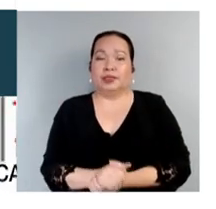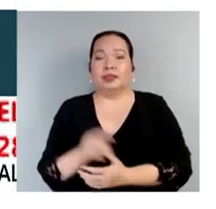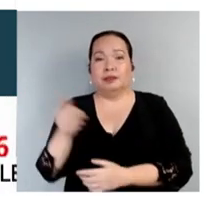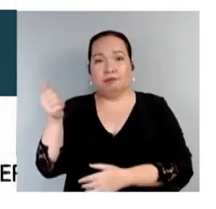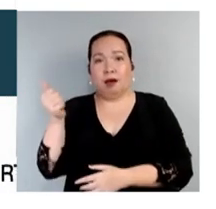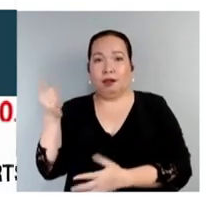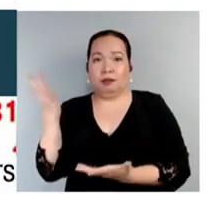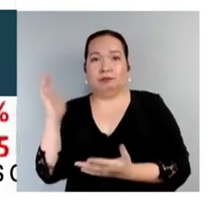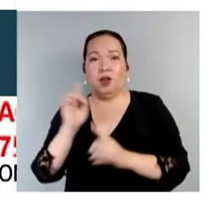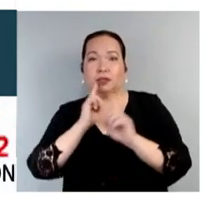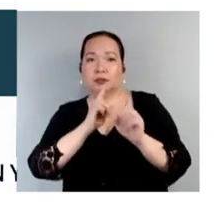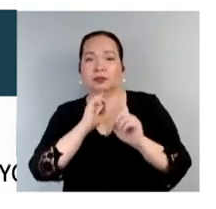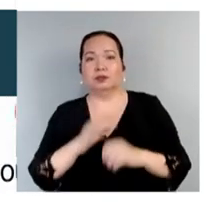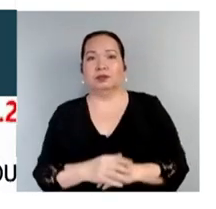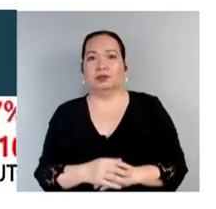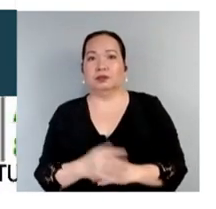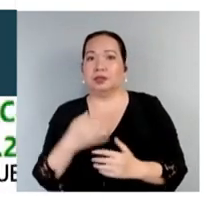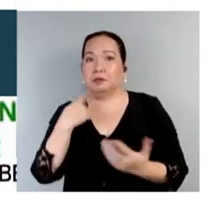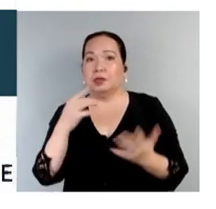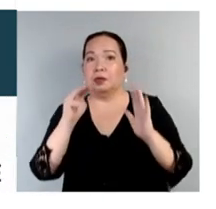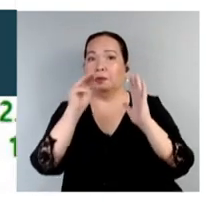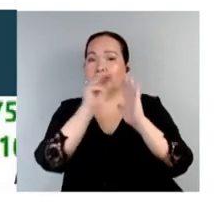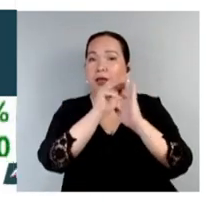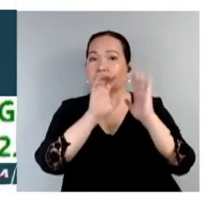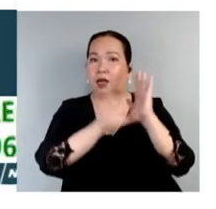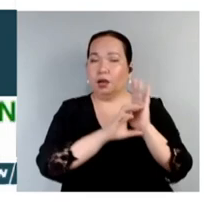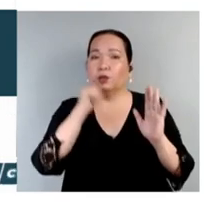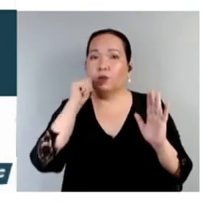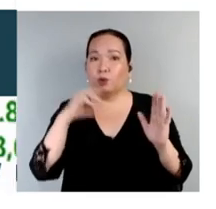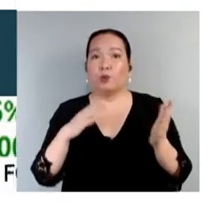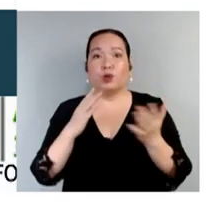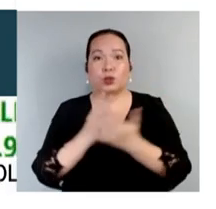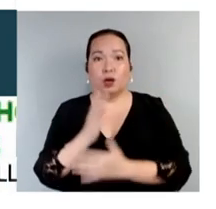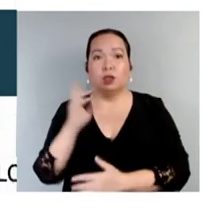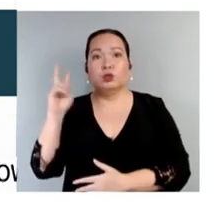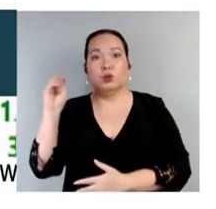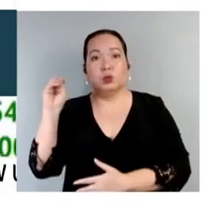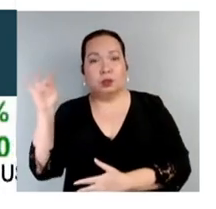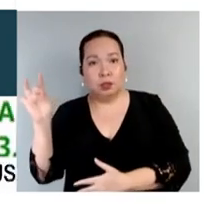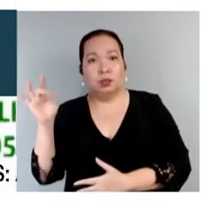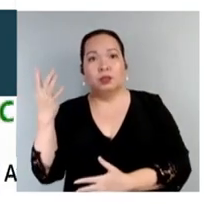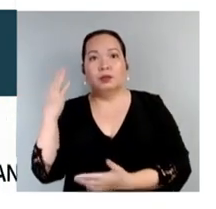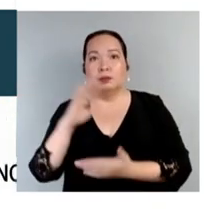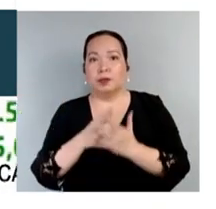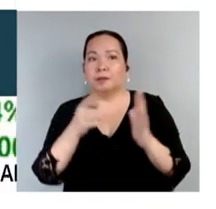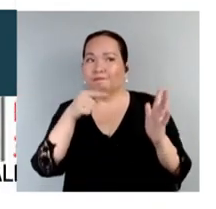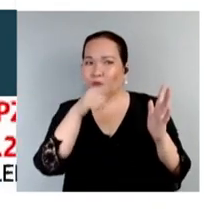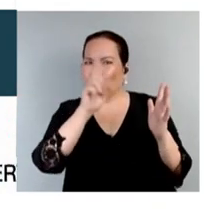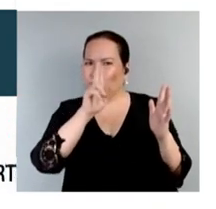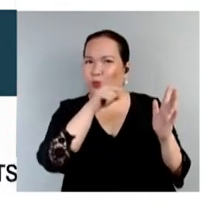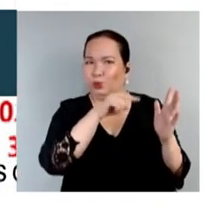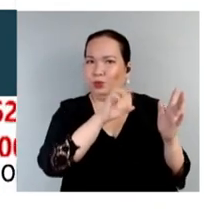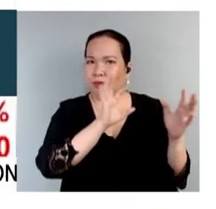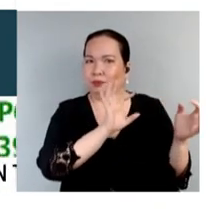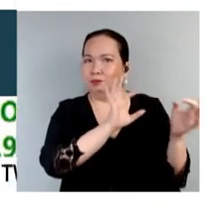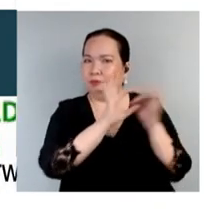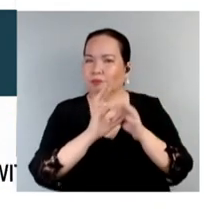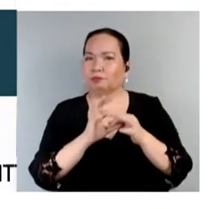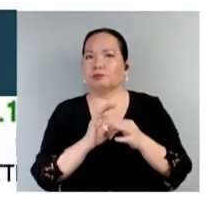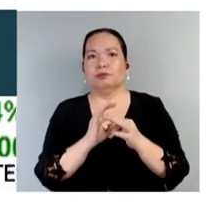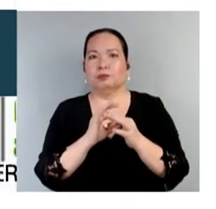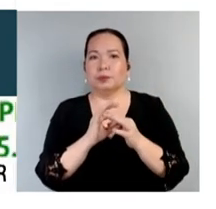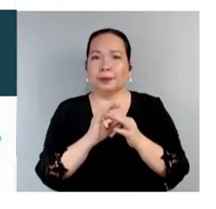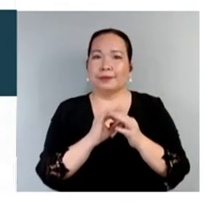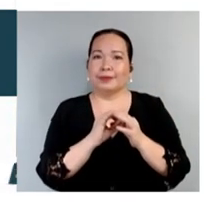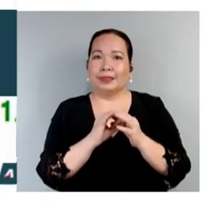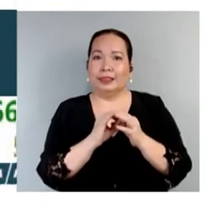he could probably mention the Magna Carta for Women's Rights of 2008 and not only serve as a reference but also